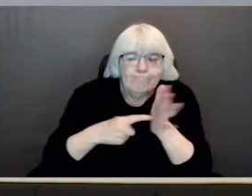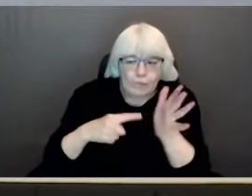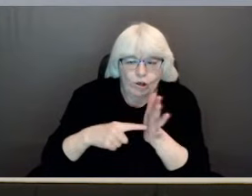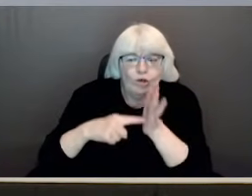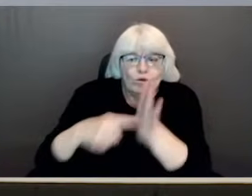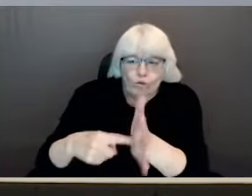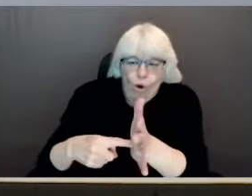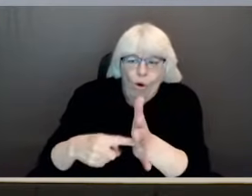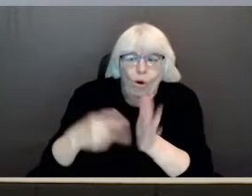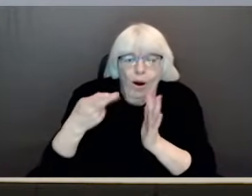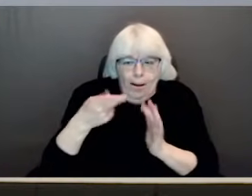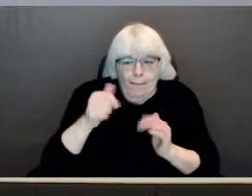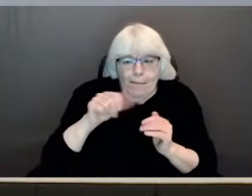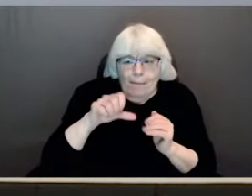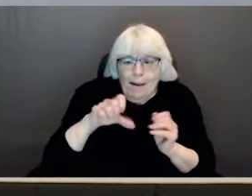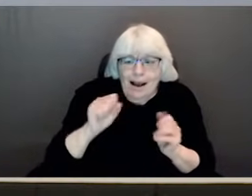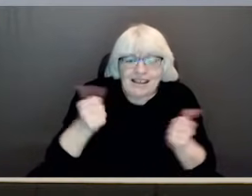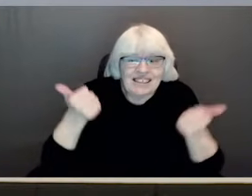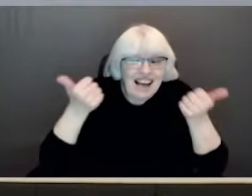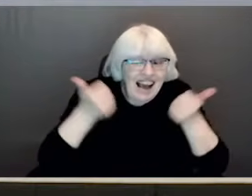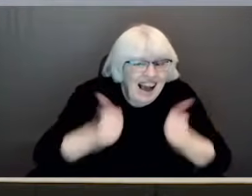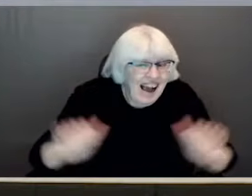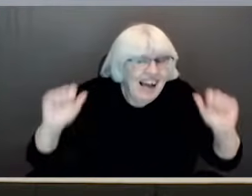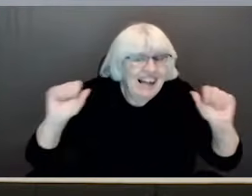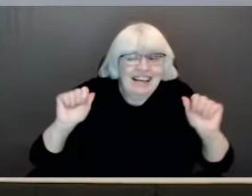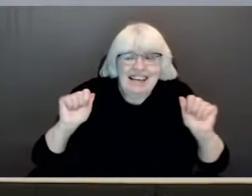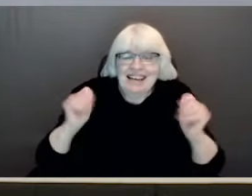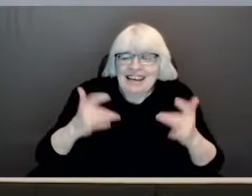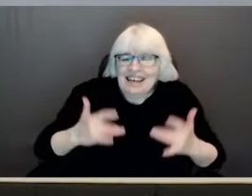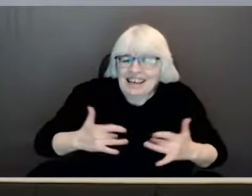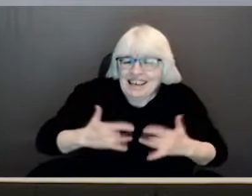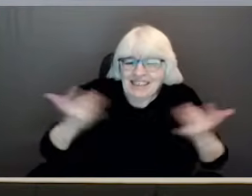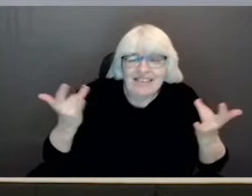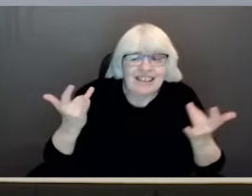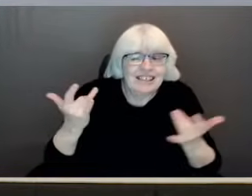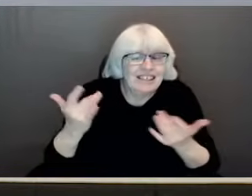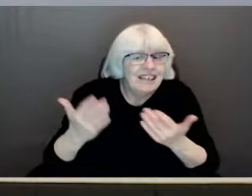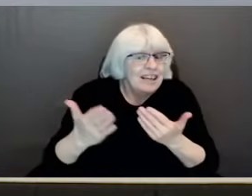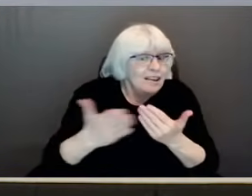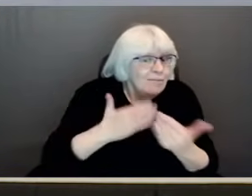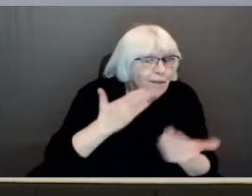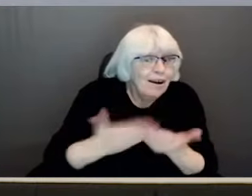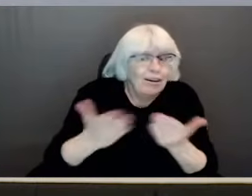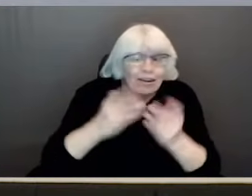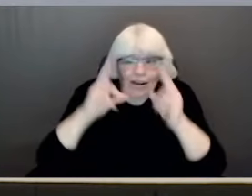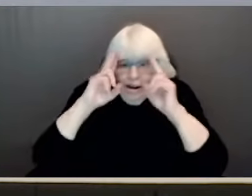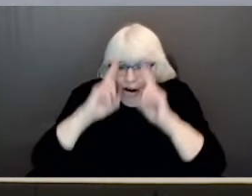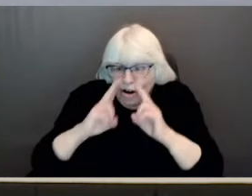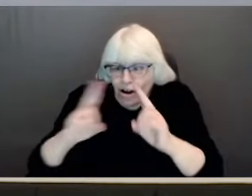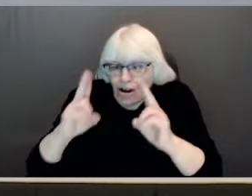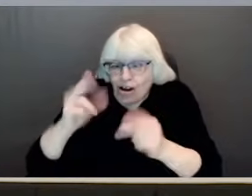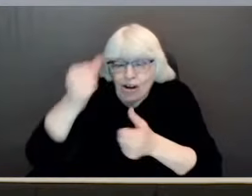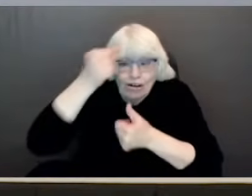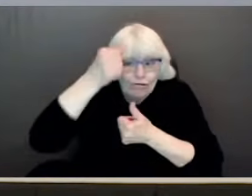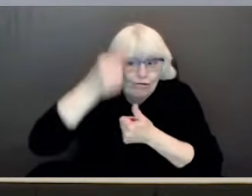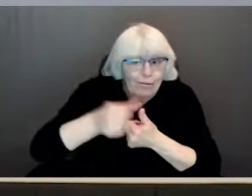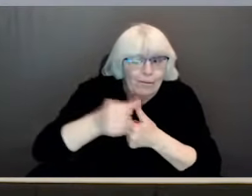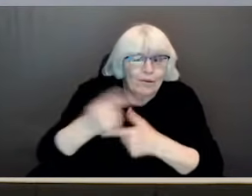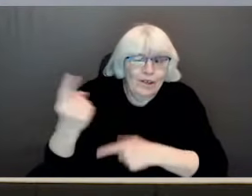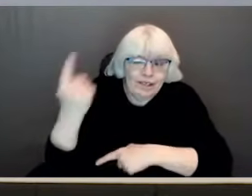must follow the relevant public health guidance. And of course, we can show our support and respect for our